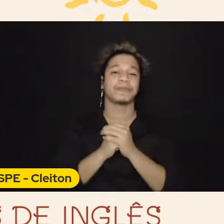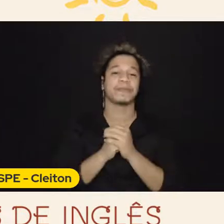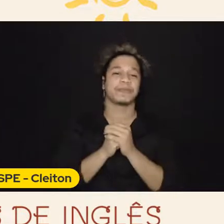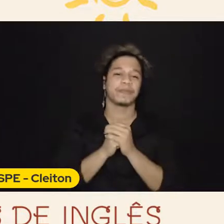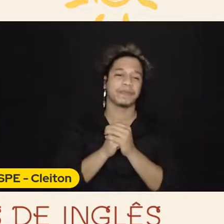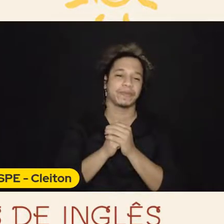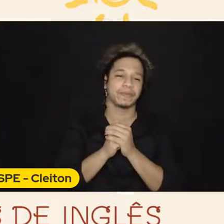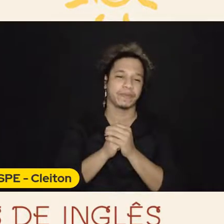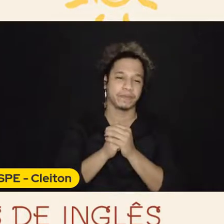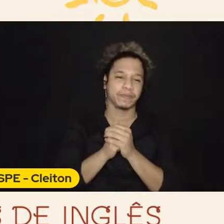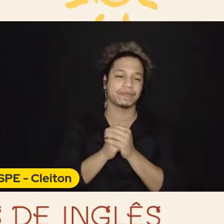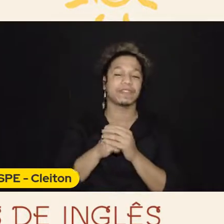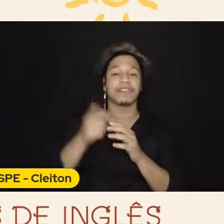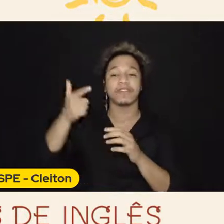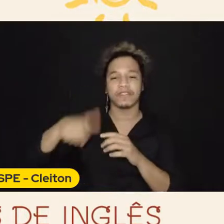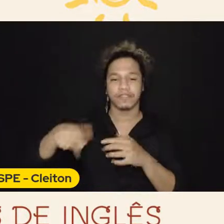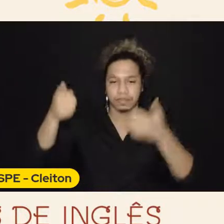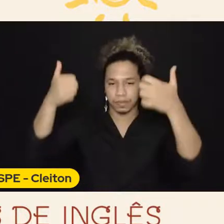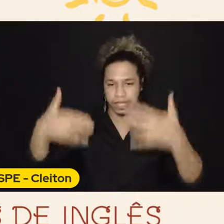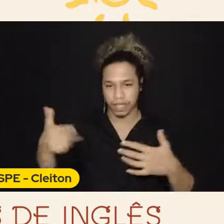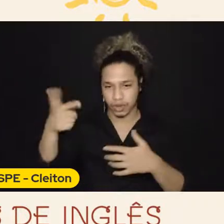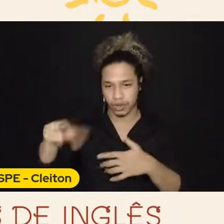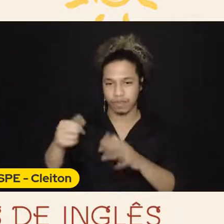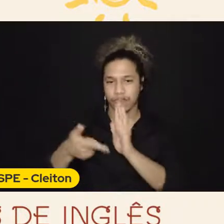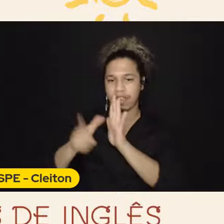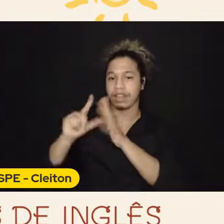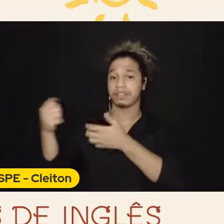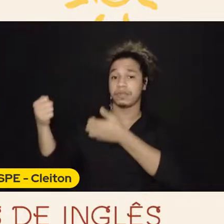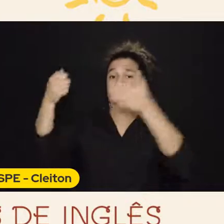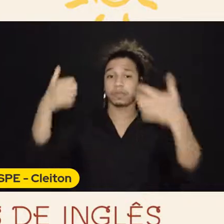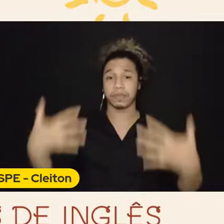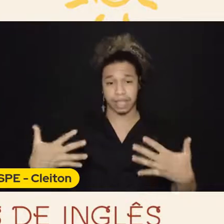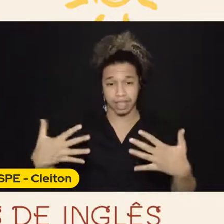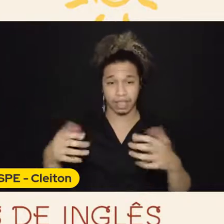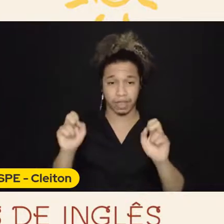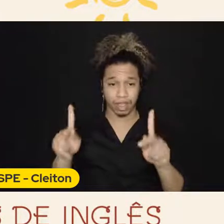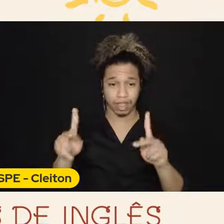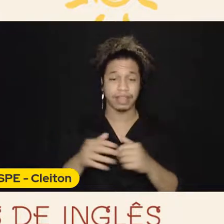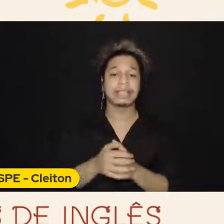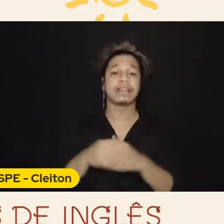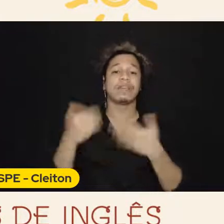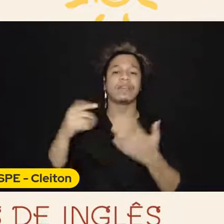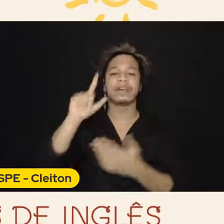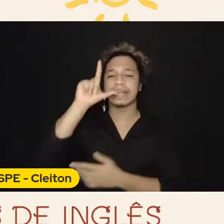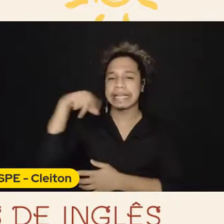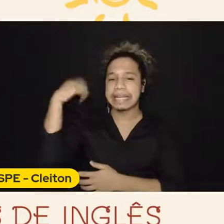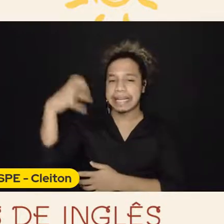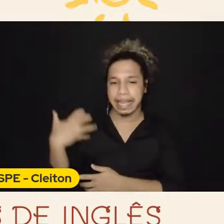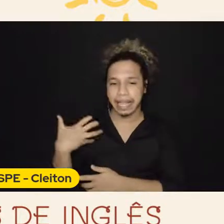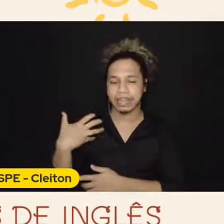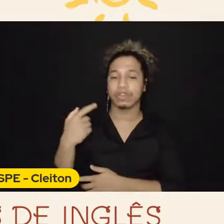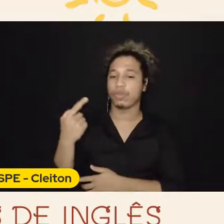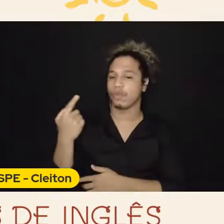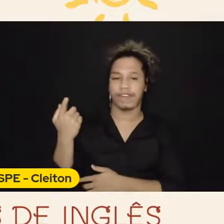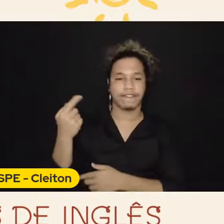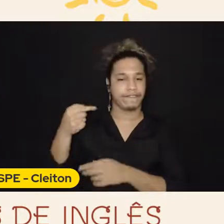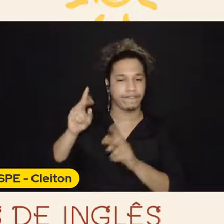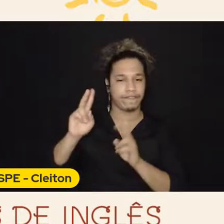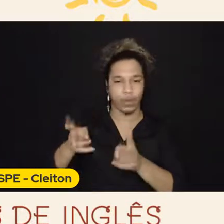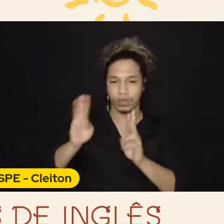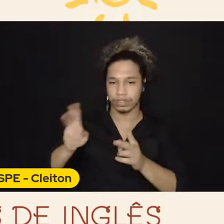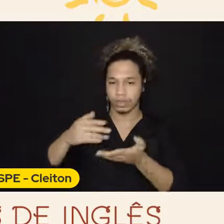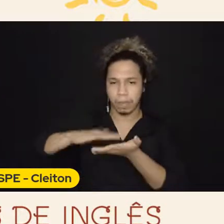let's repeat again what I said before the video, that Cleiton, he's not going to be here with us